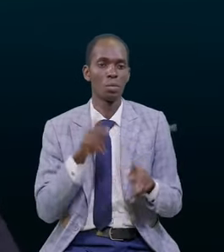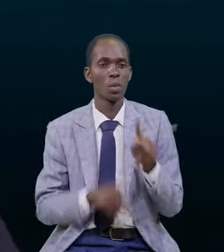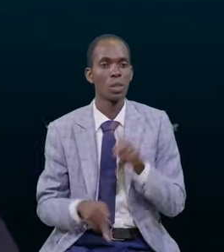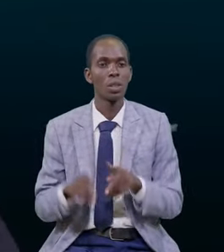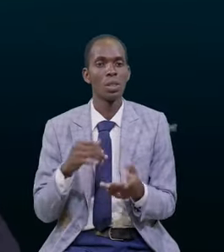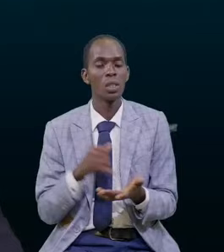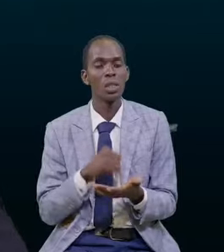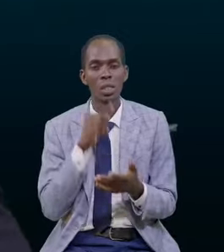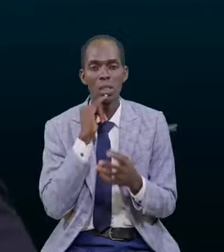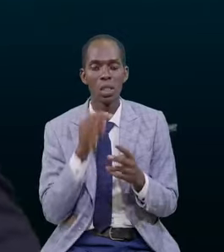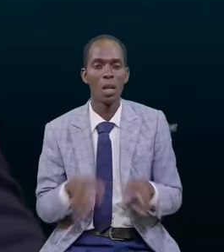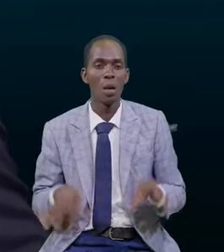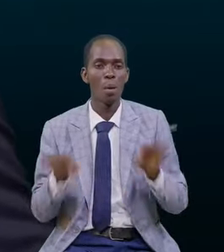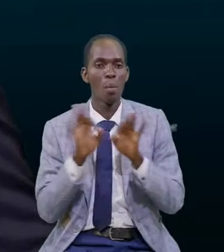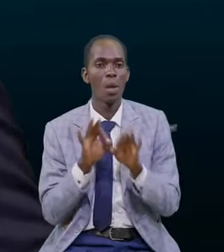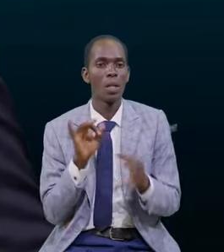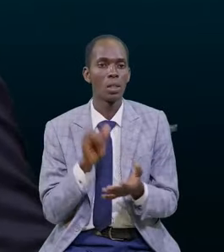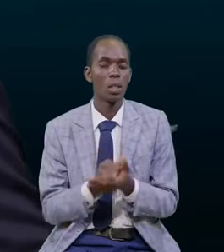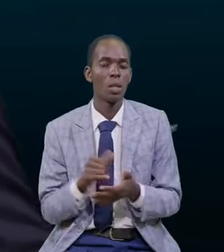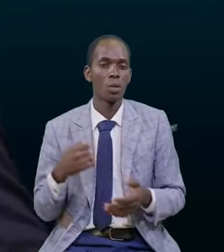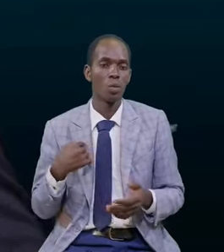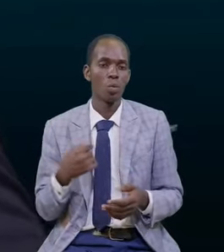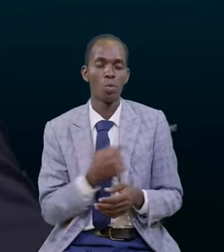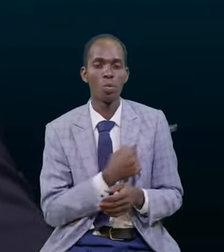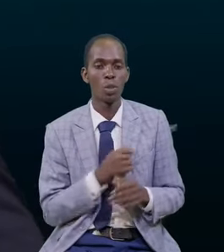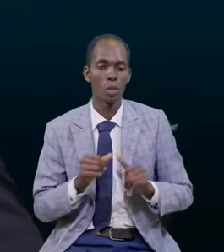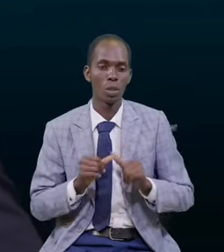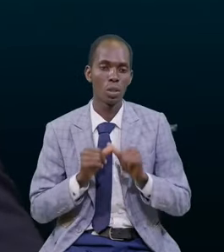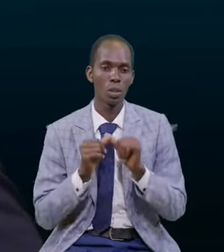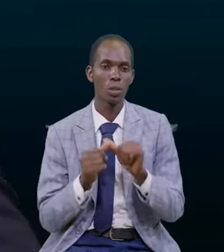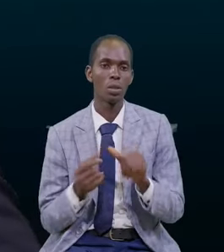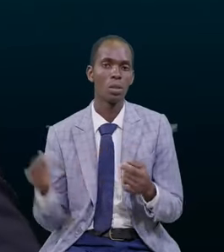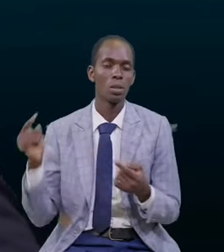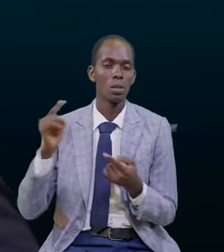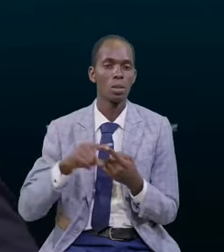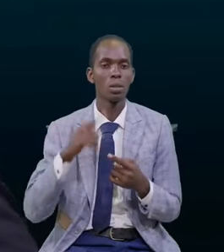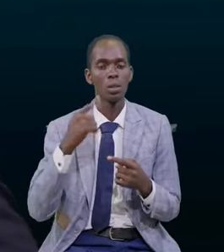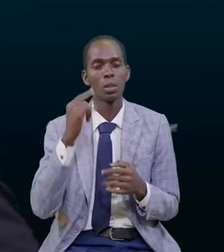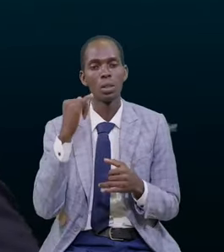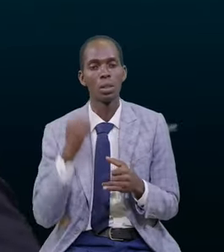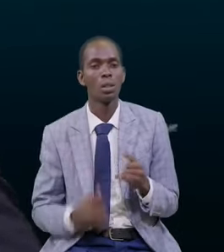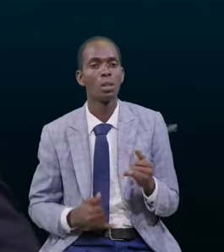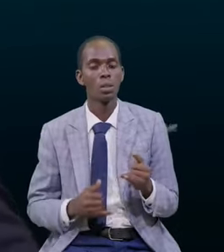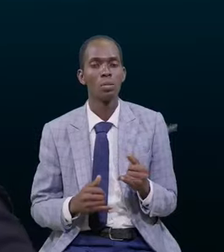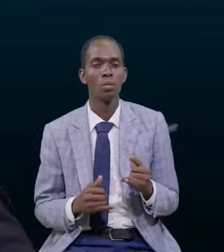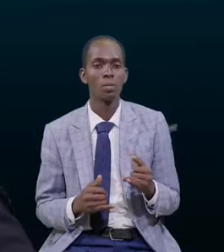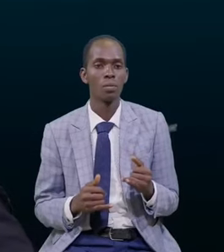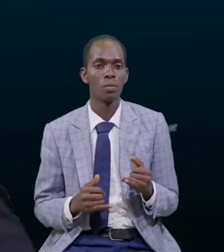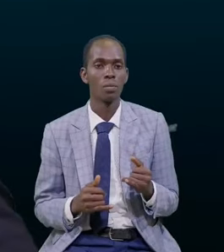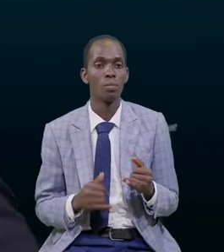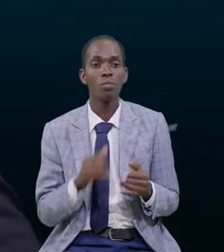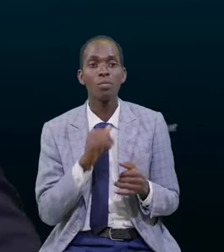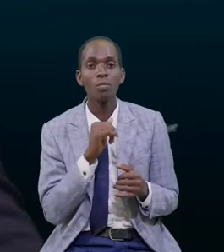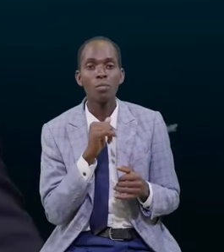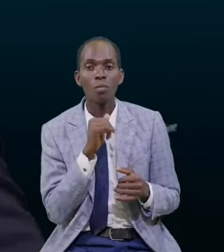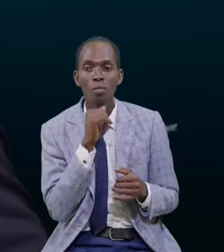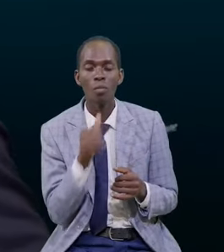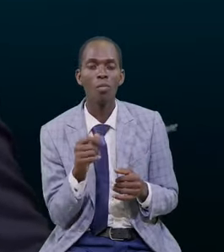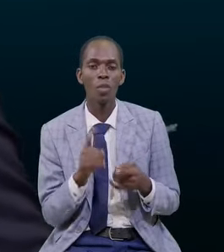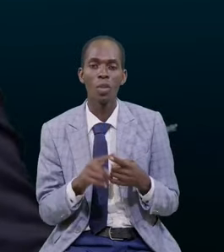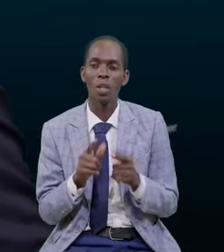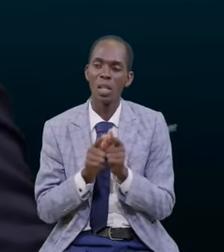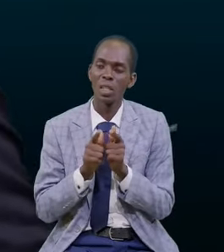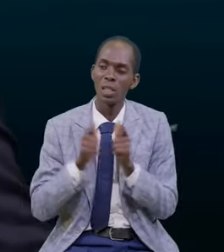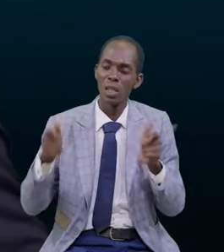continue to the very end not to a great length of the distance not to a great way of the distance